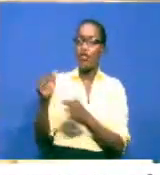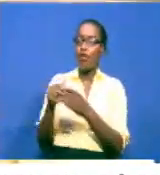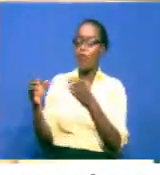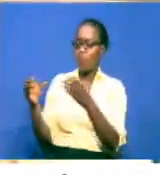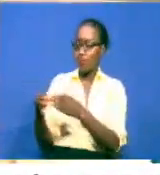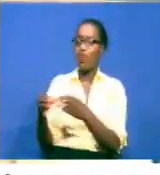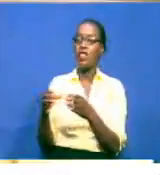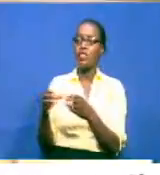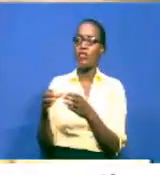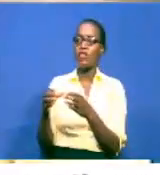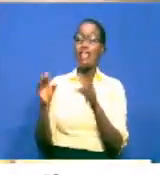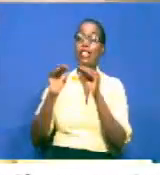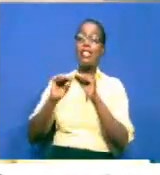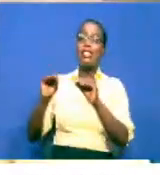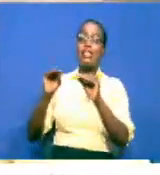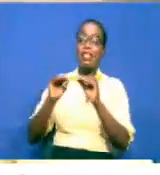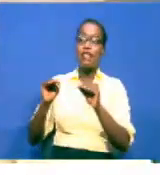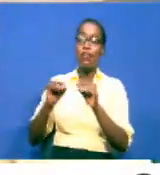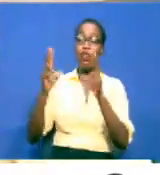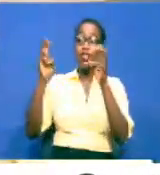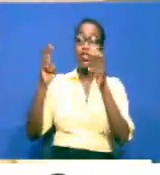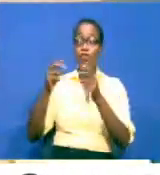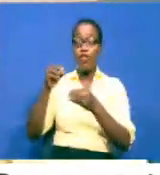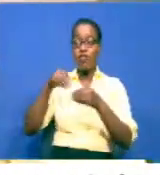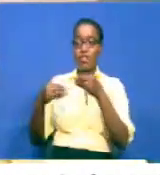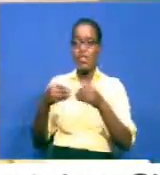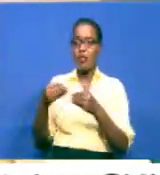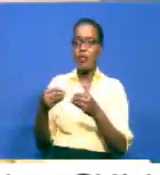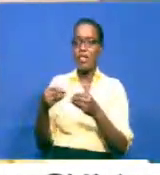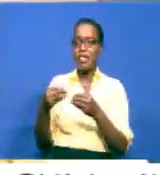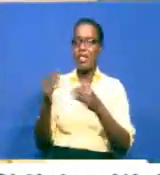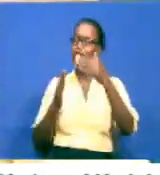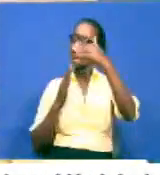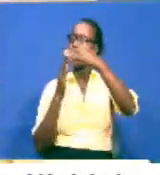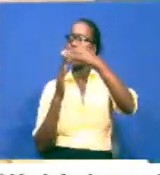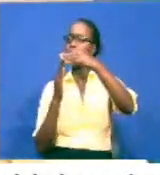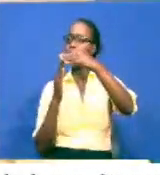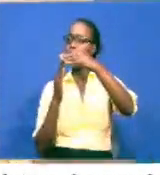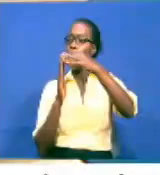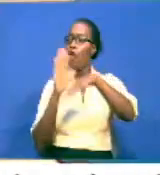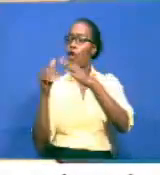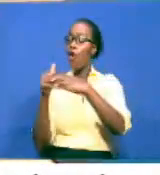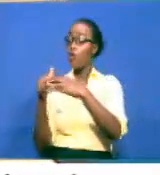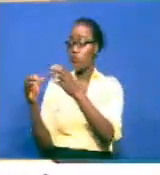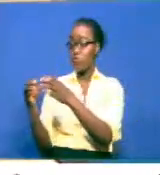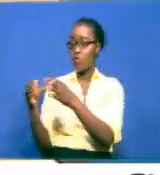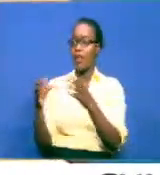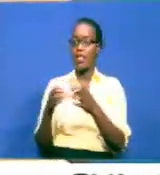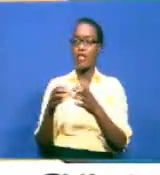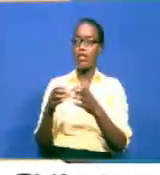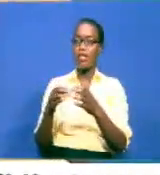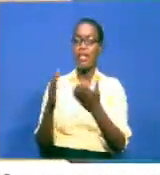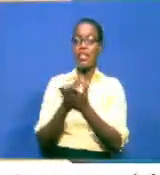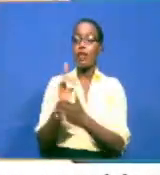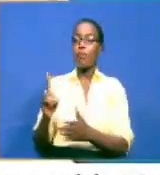organizations, sensitization of issues of disability is at the apex, so that all organizations have someone